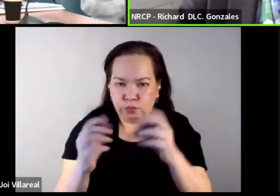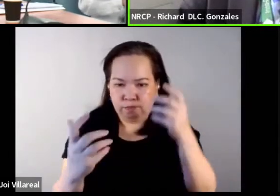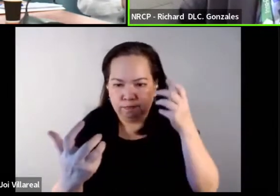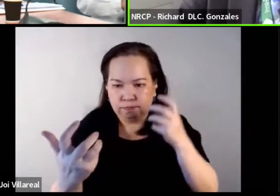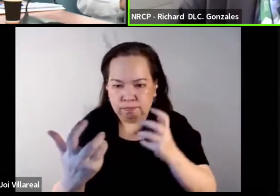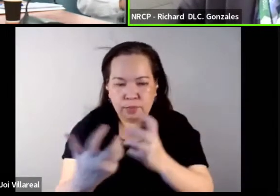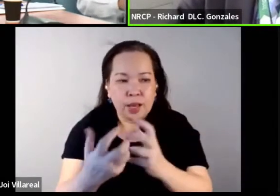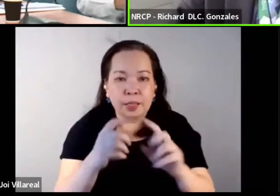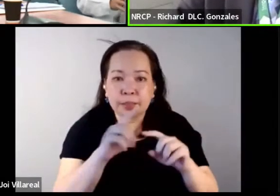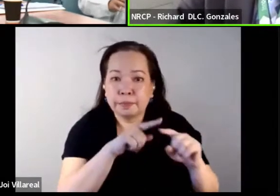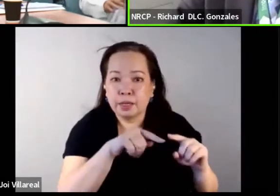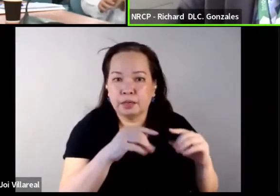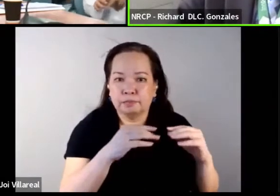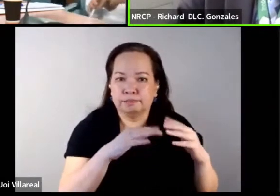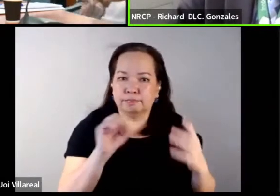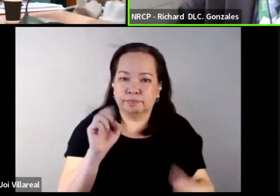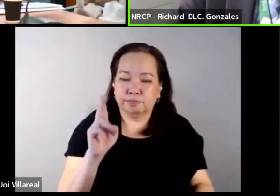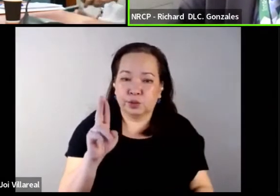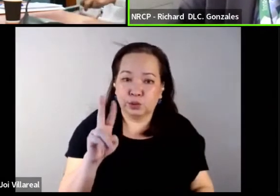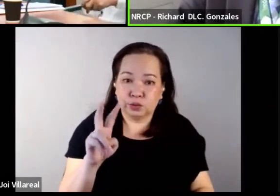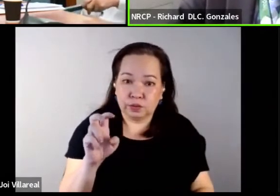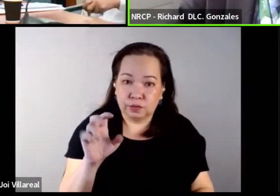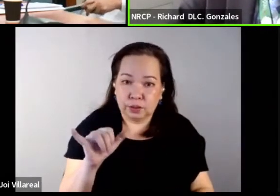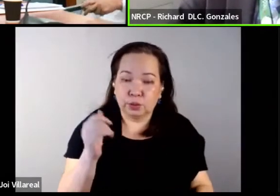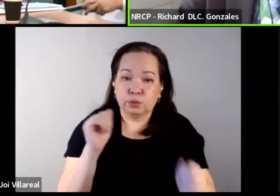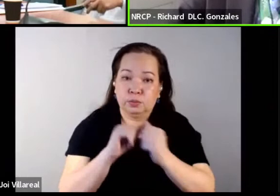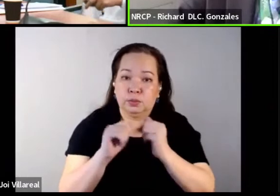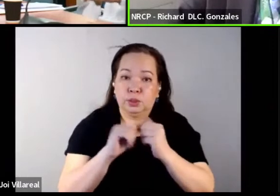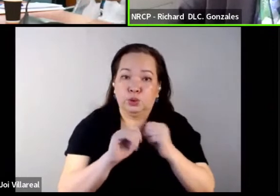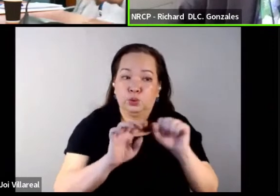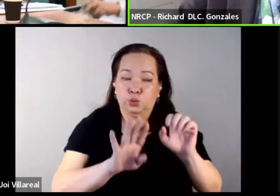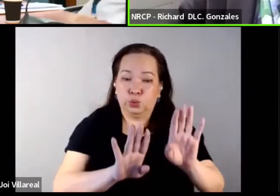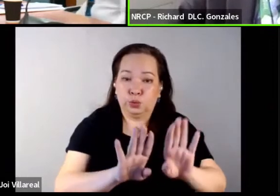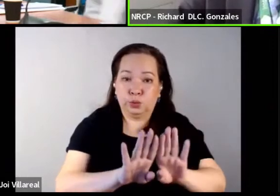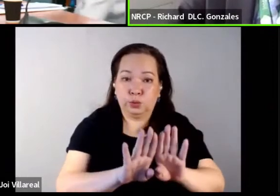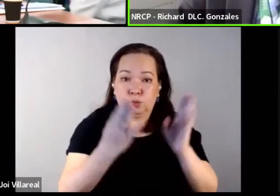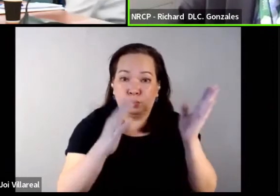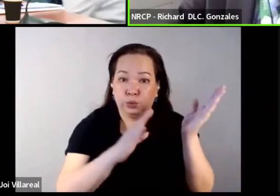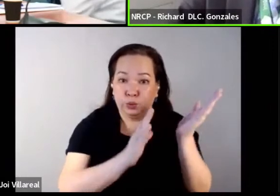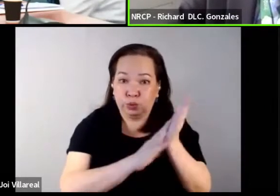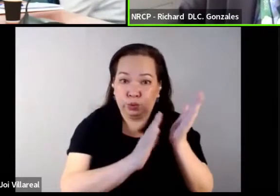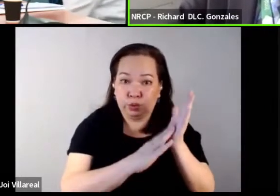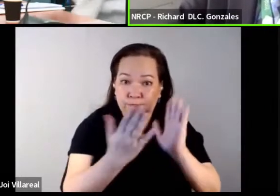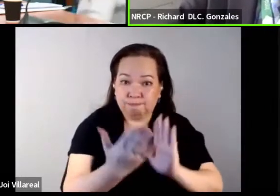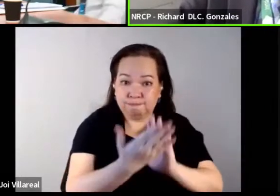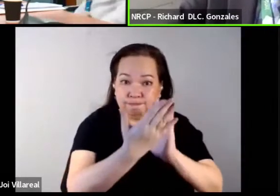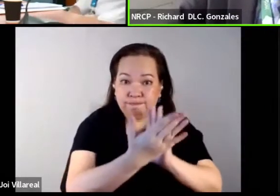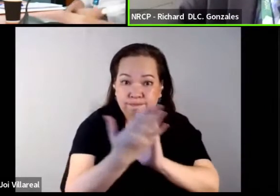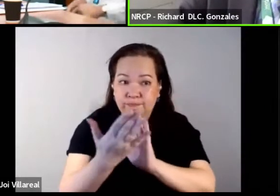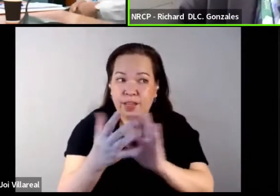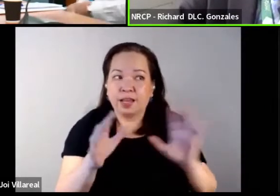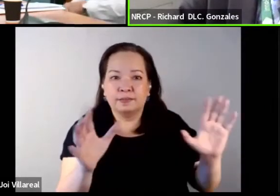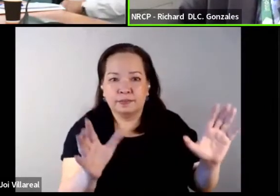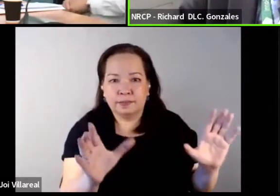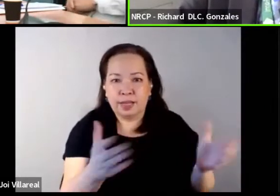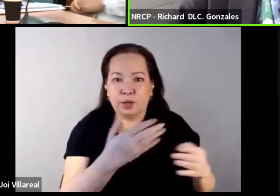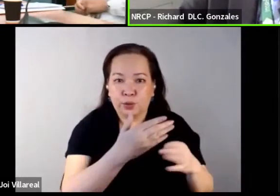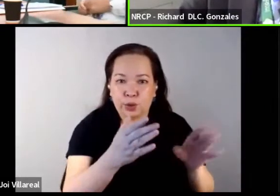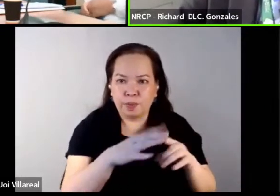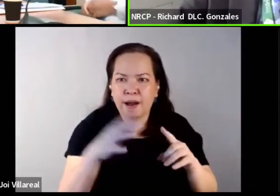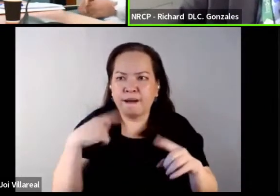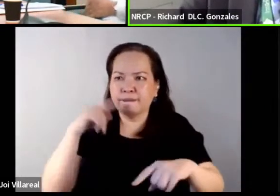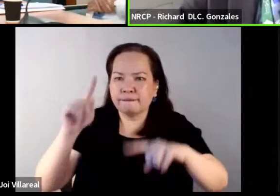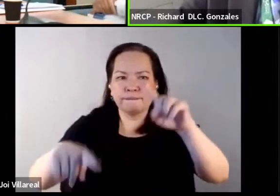baseline survey. The reopening schools created classrooms that comprise students with